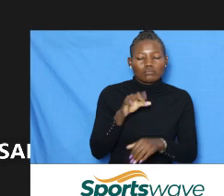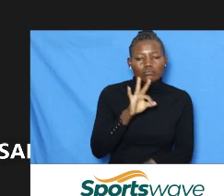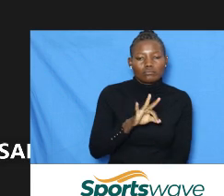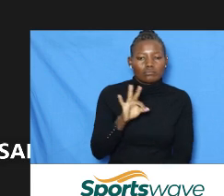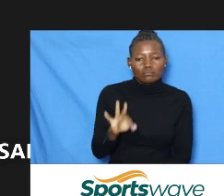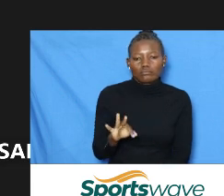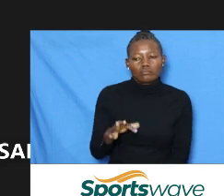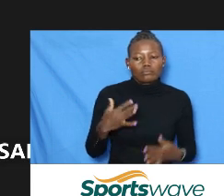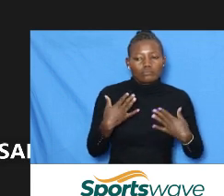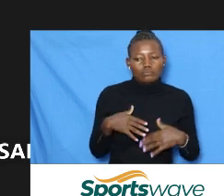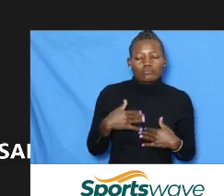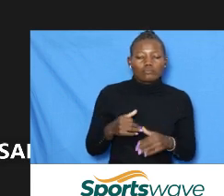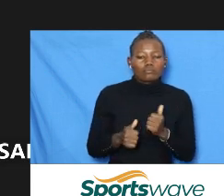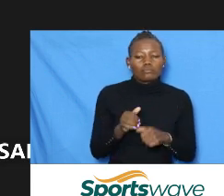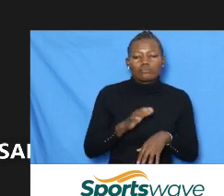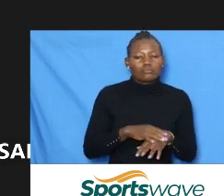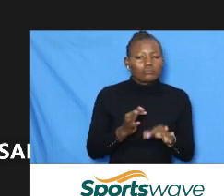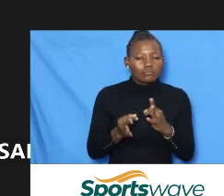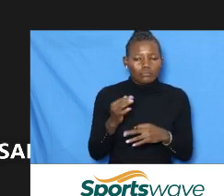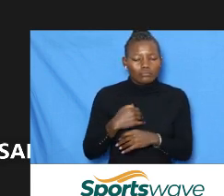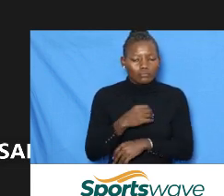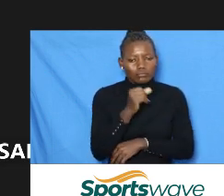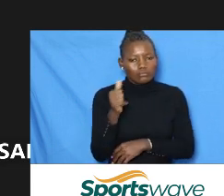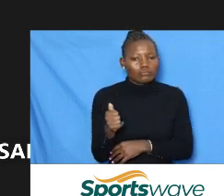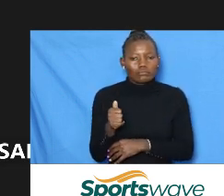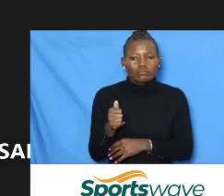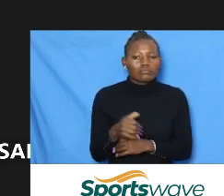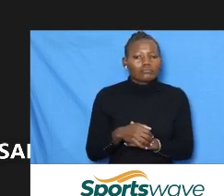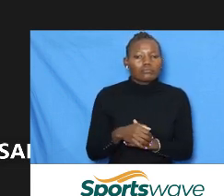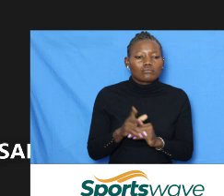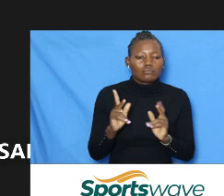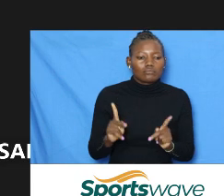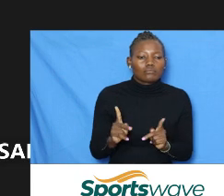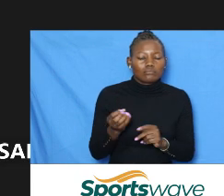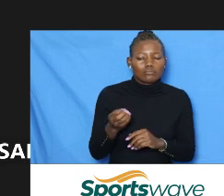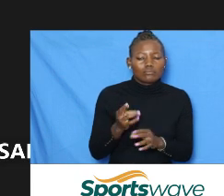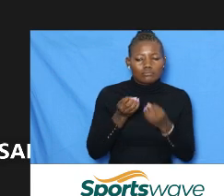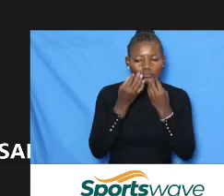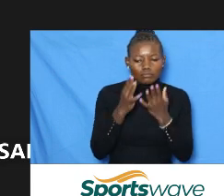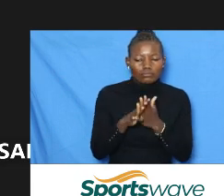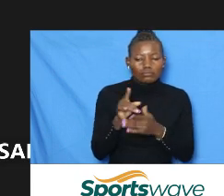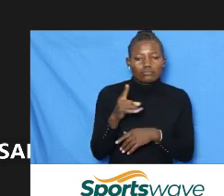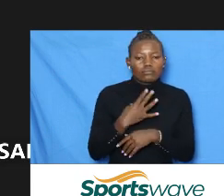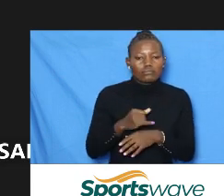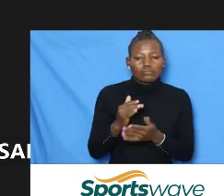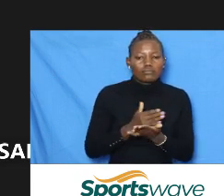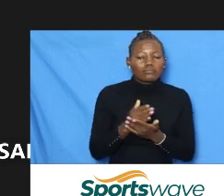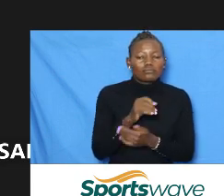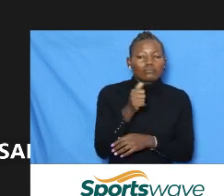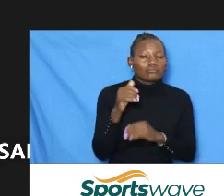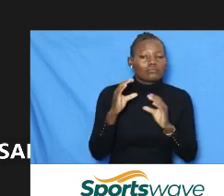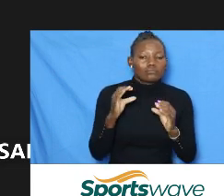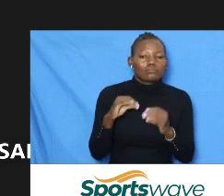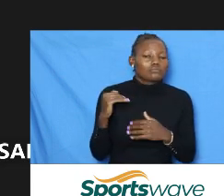good. And if you have any presenter or any information that you'd like to share with other coaches,